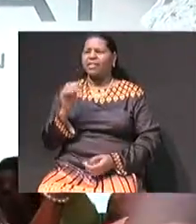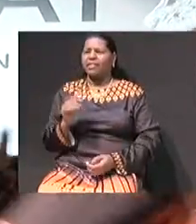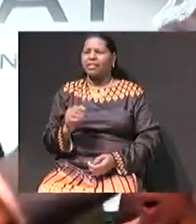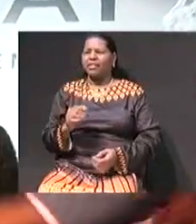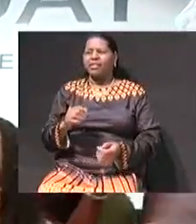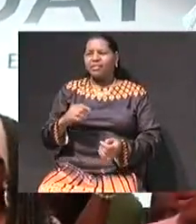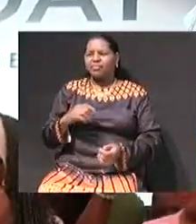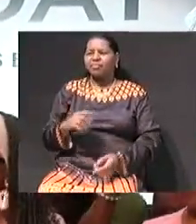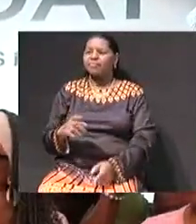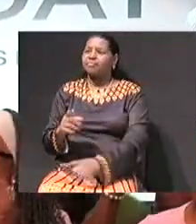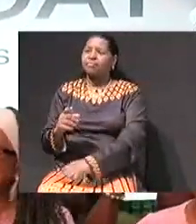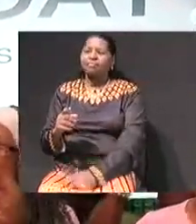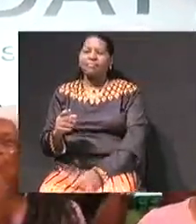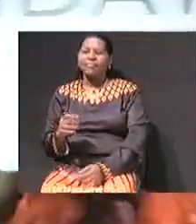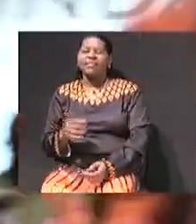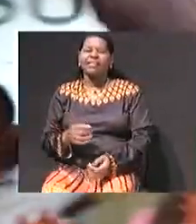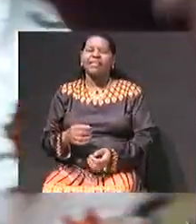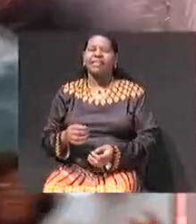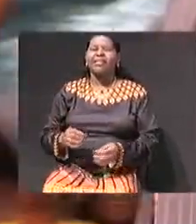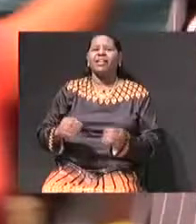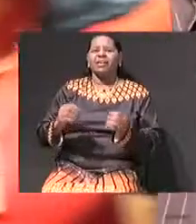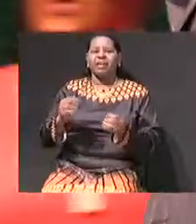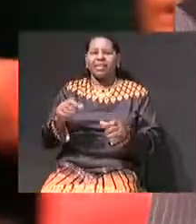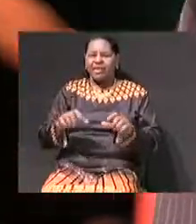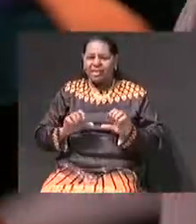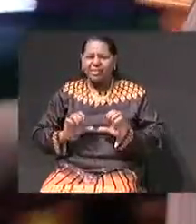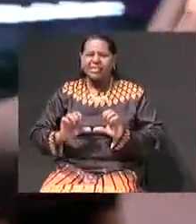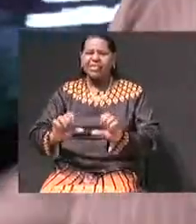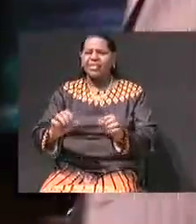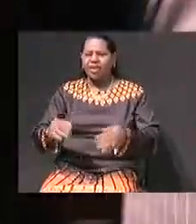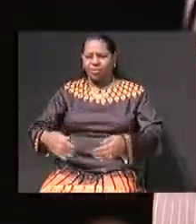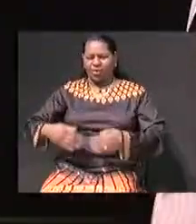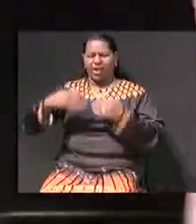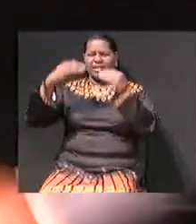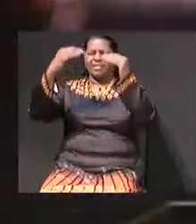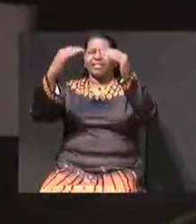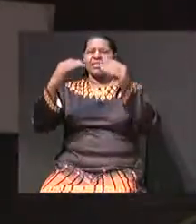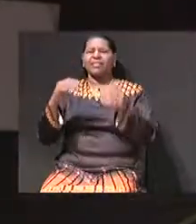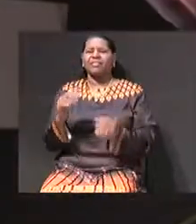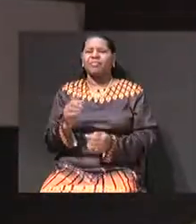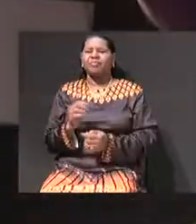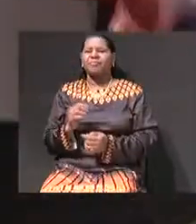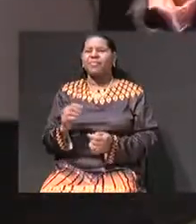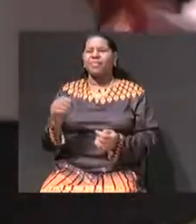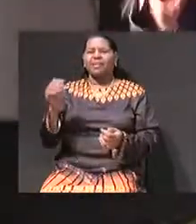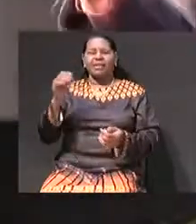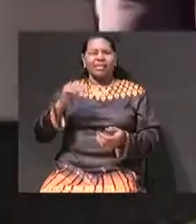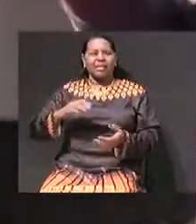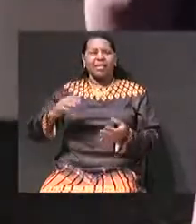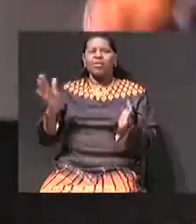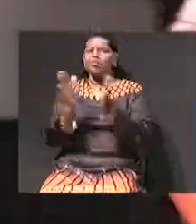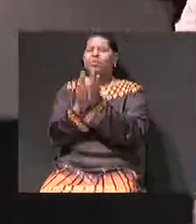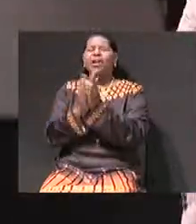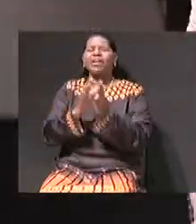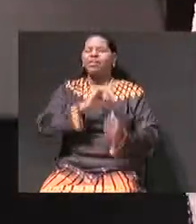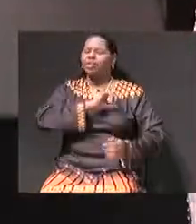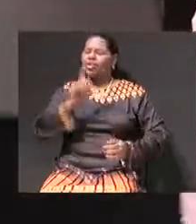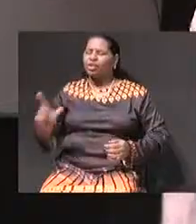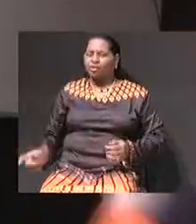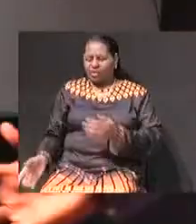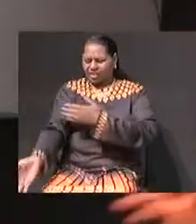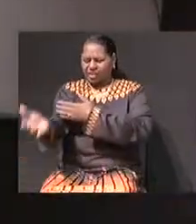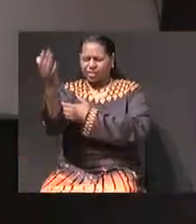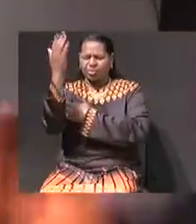rose, and he's still rising in your life. Has he ever raised up anything in your